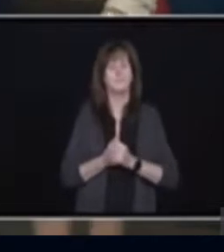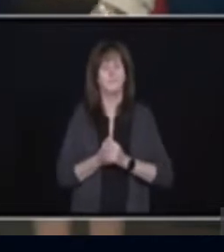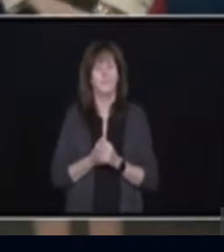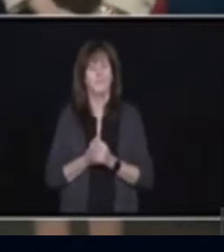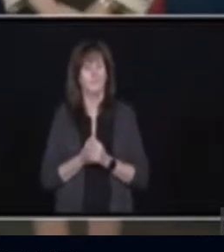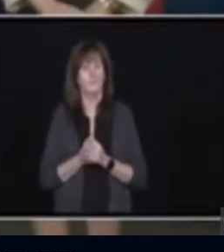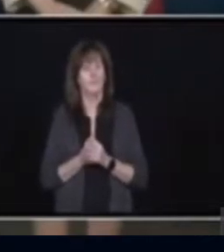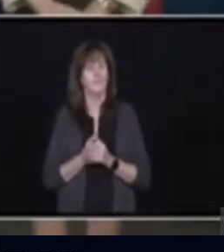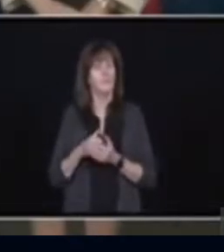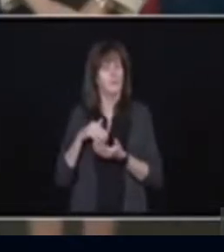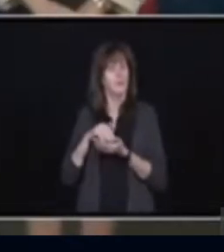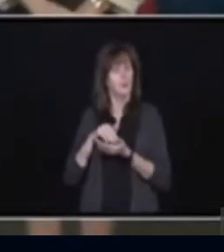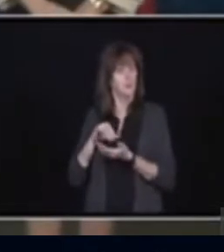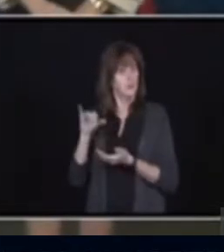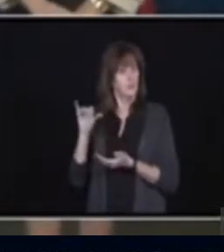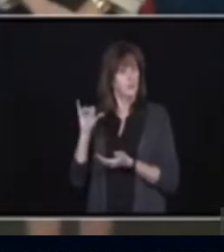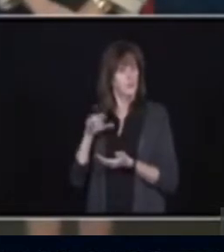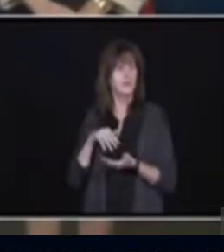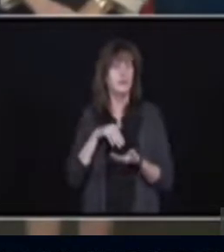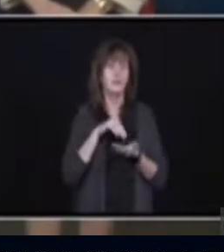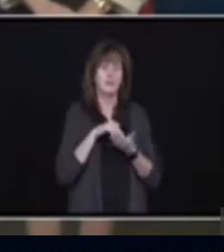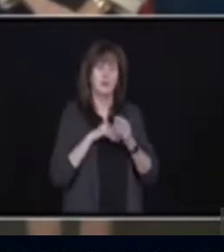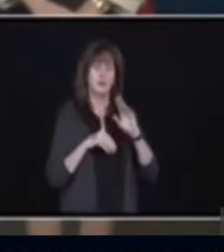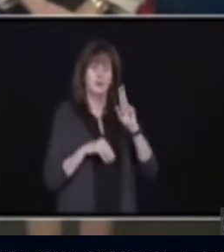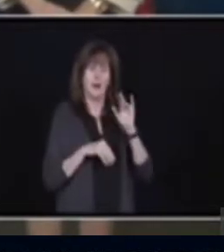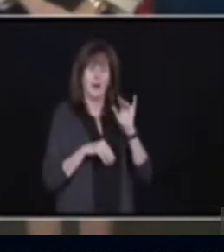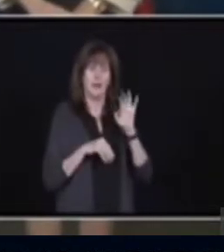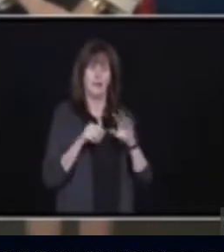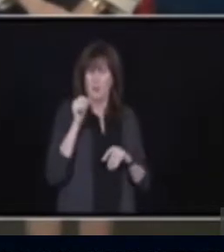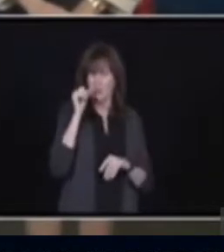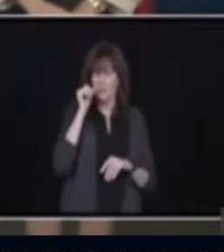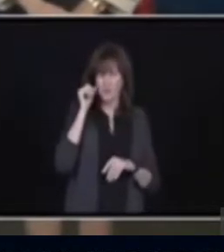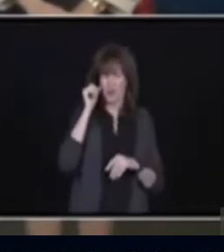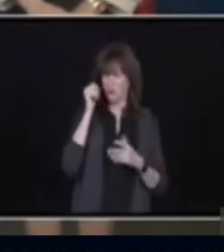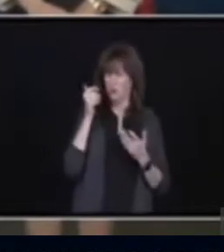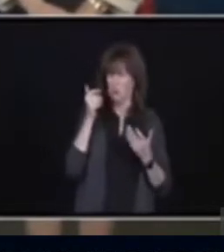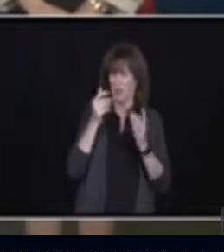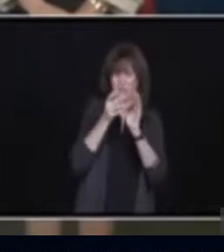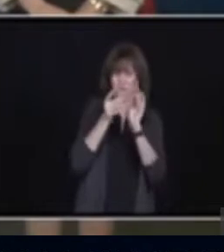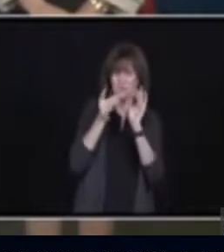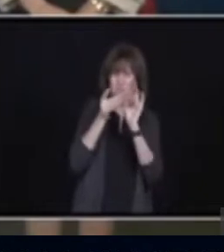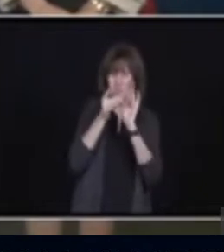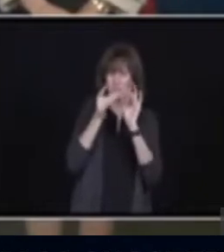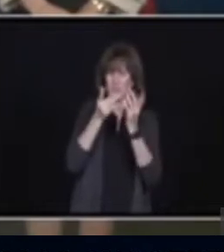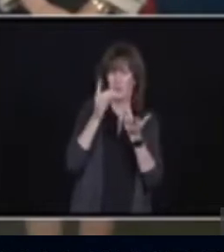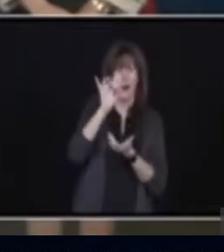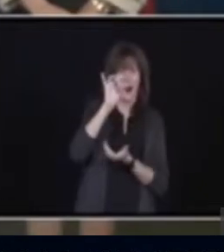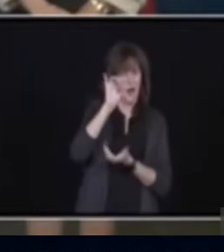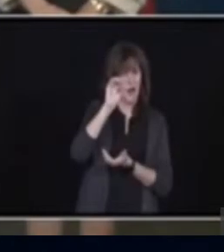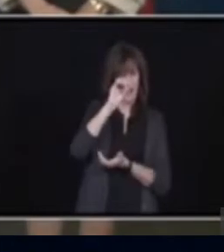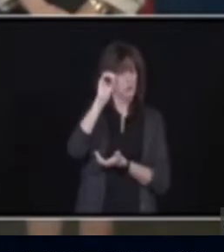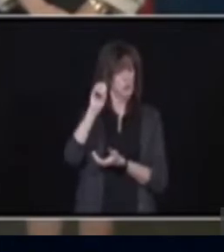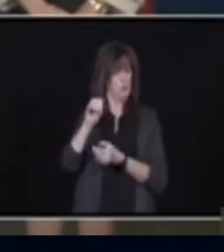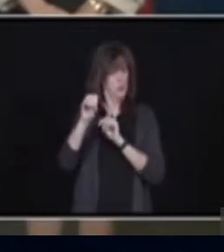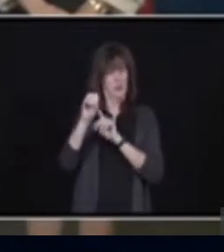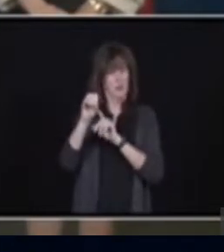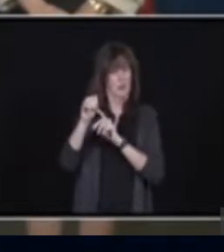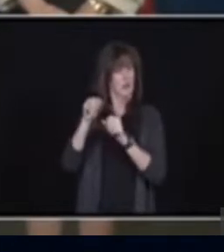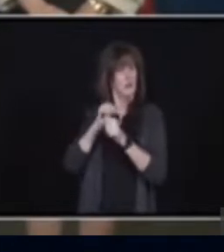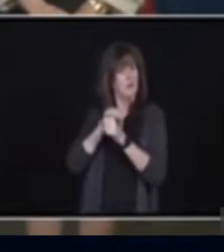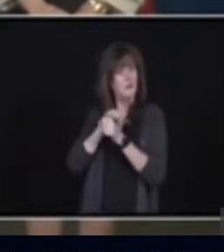Dr. Yaffe and Dr. Heyer pointed out yesterday, nearly 80% of the cases reported over the past few